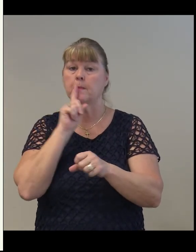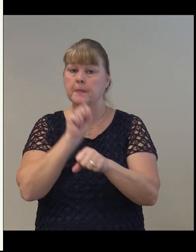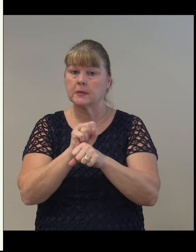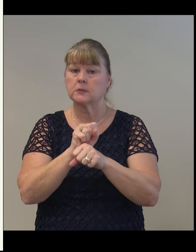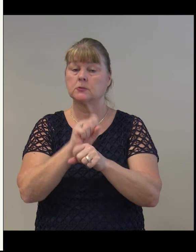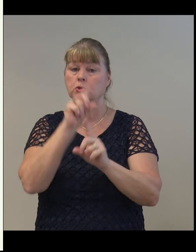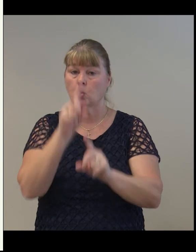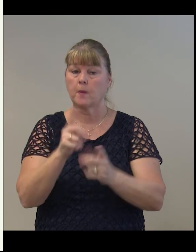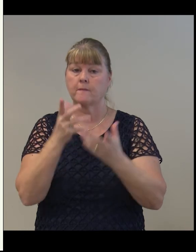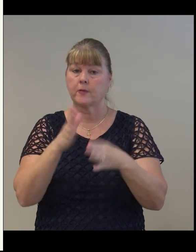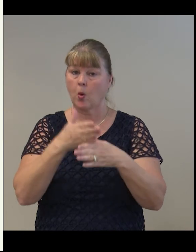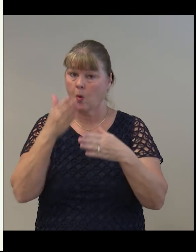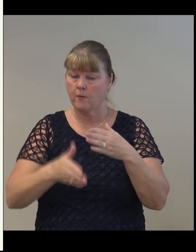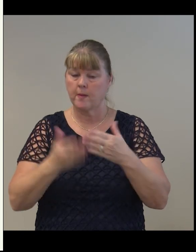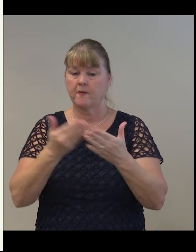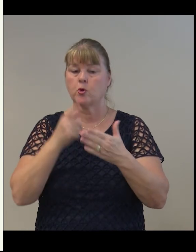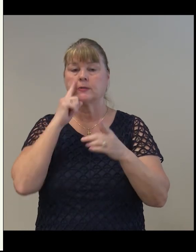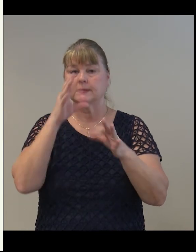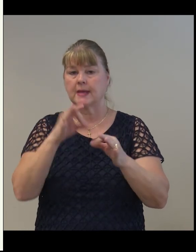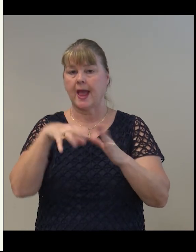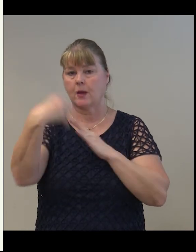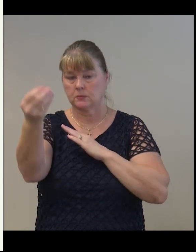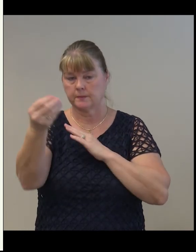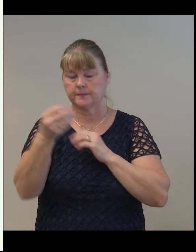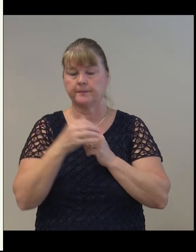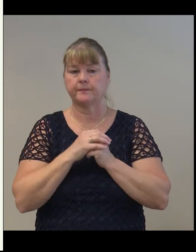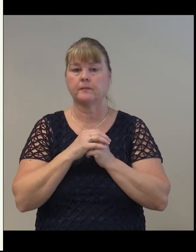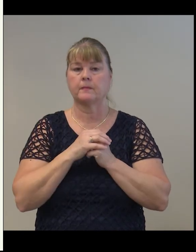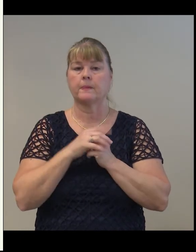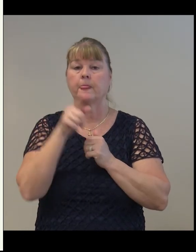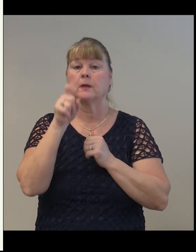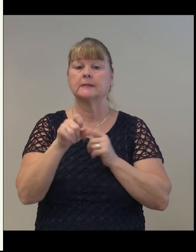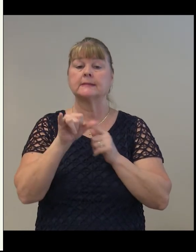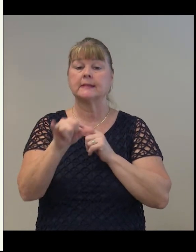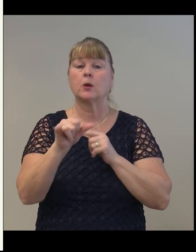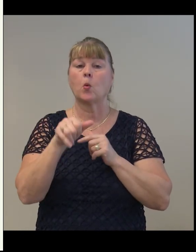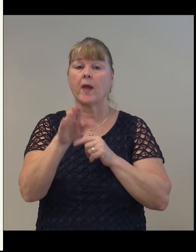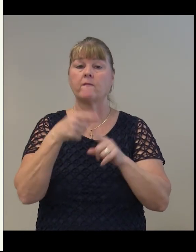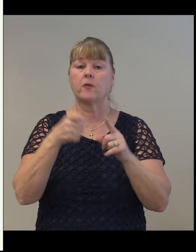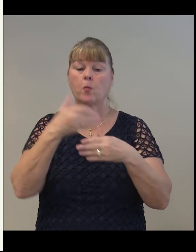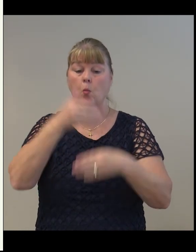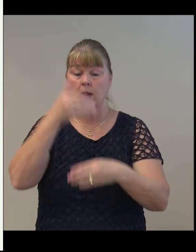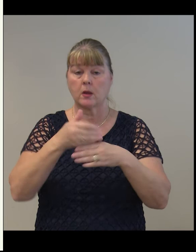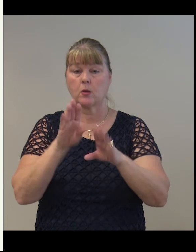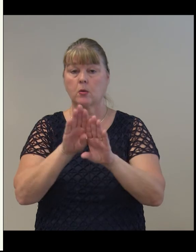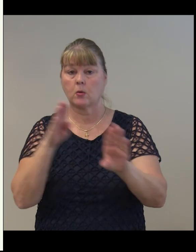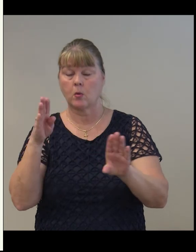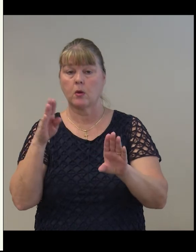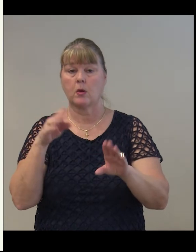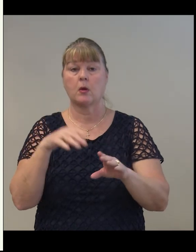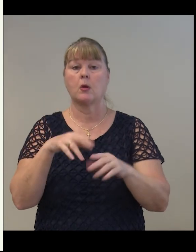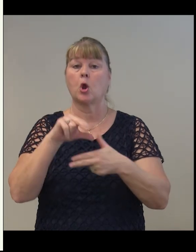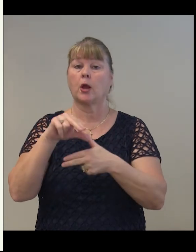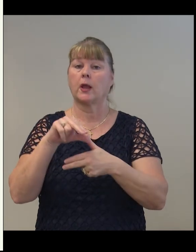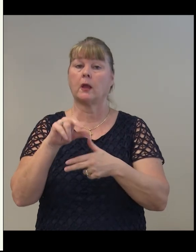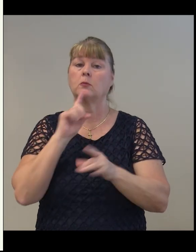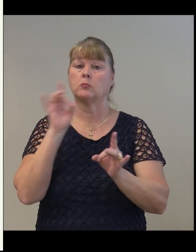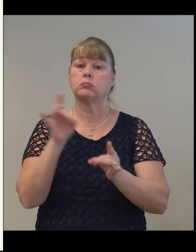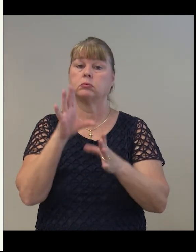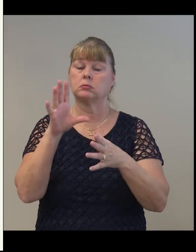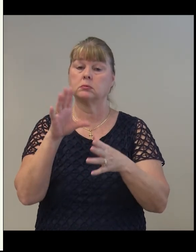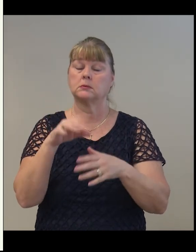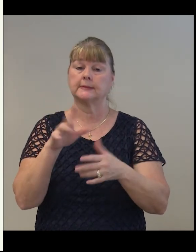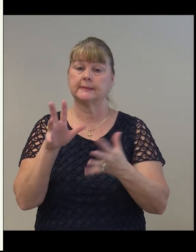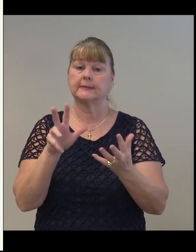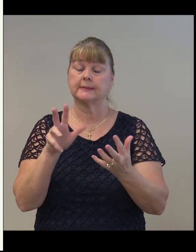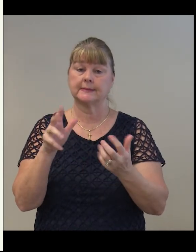that storm is over before you decide to head outside. You need to stay away from windows and doors. A hurricane is nothing to joke